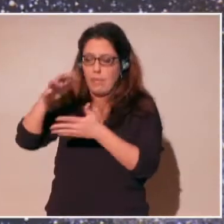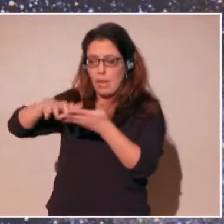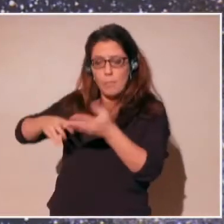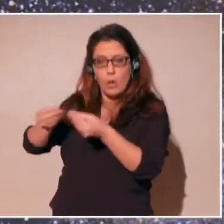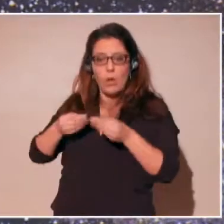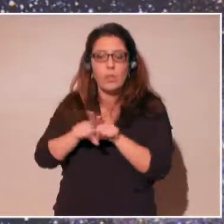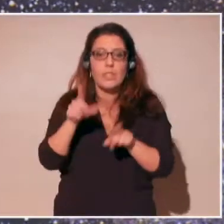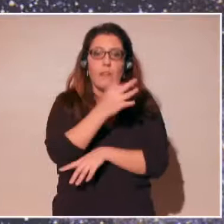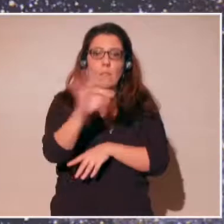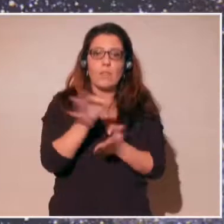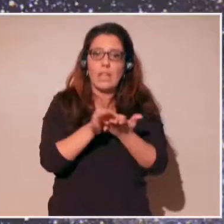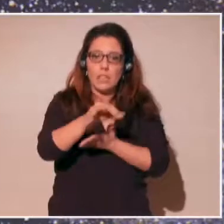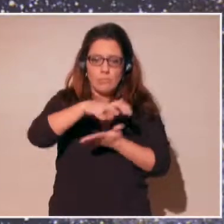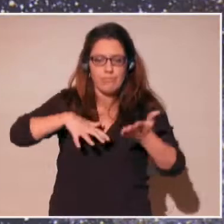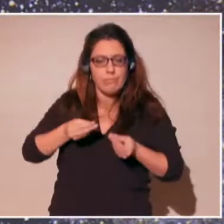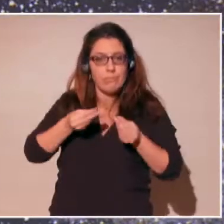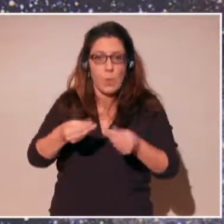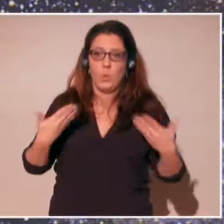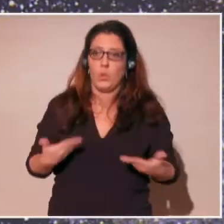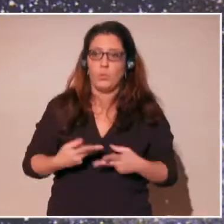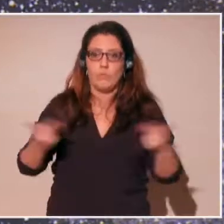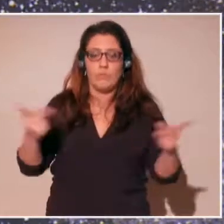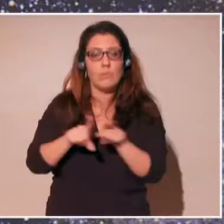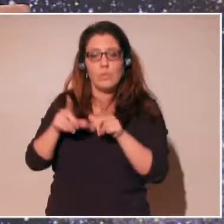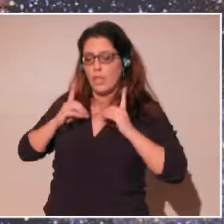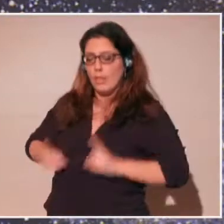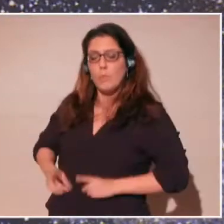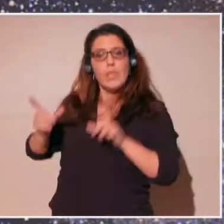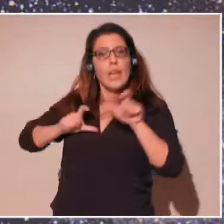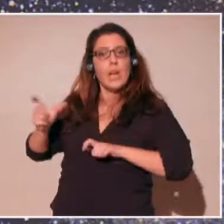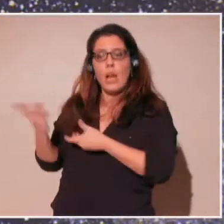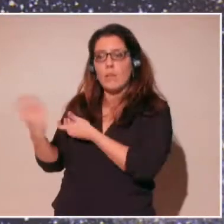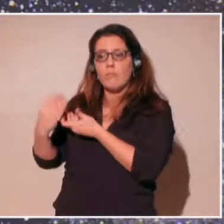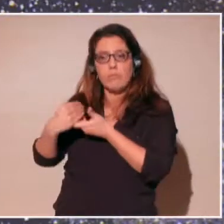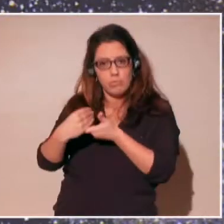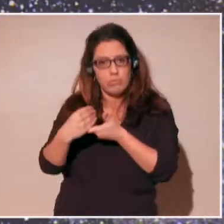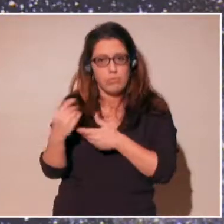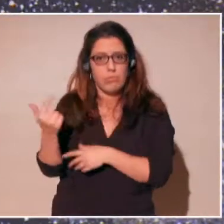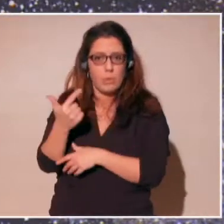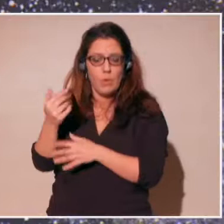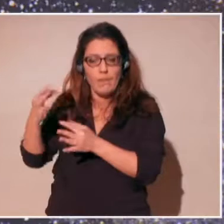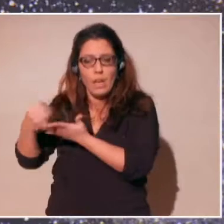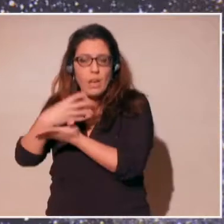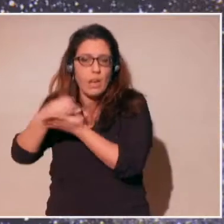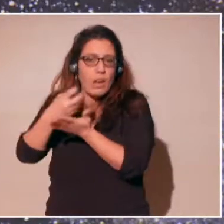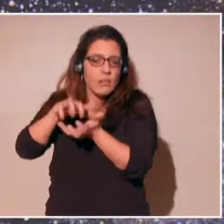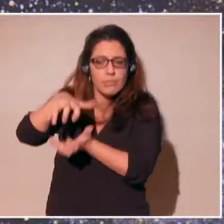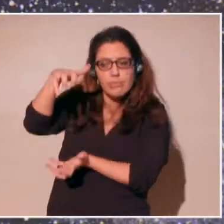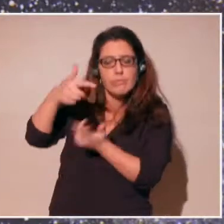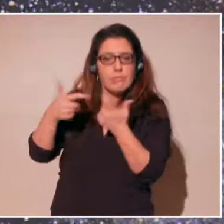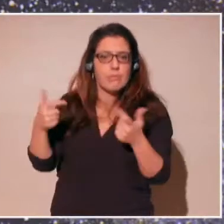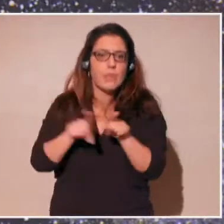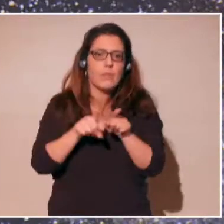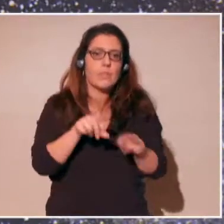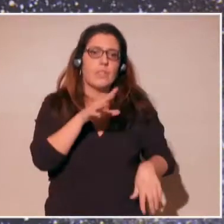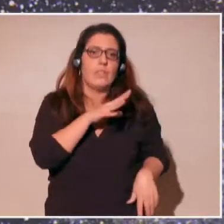There's a report from France's strategy, which was submitted today. Different contributions from my colleague parliamentarians. A